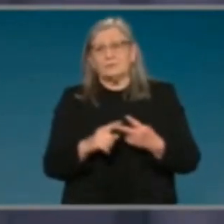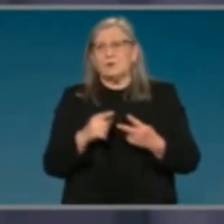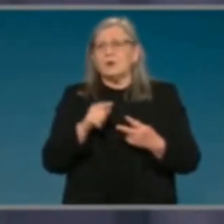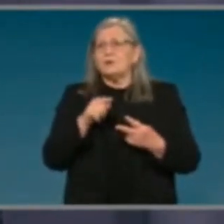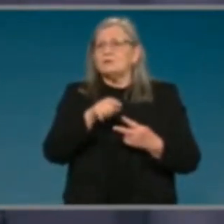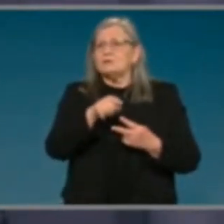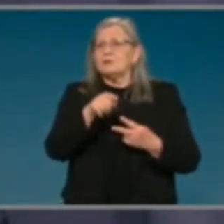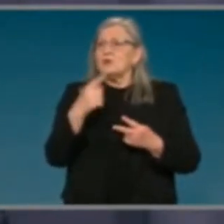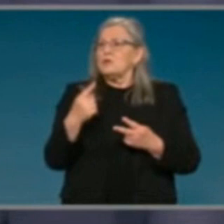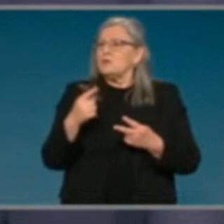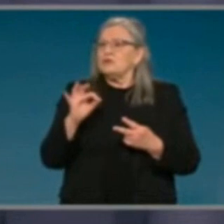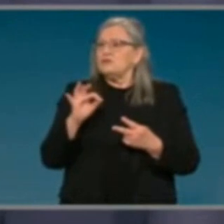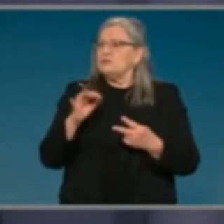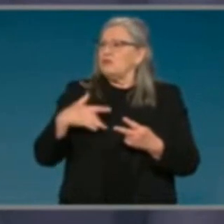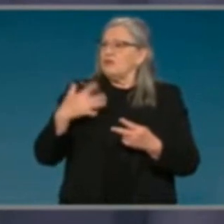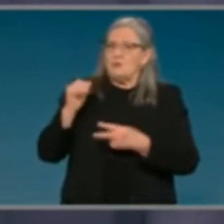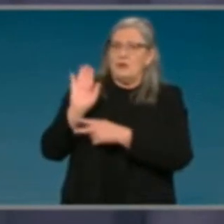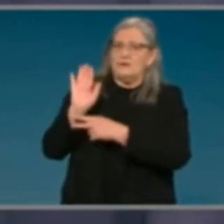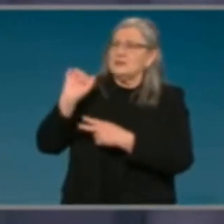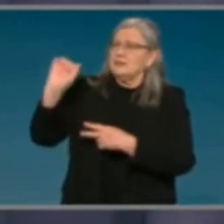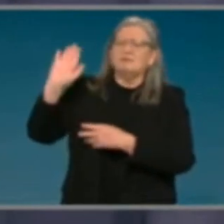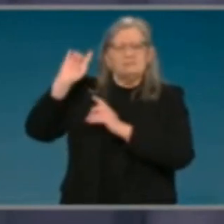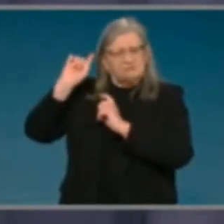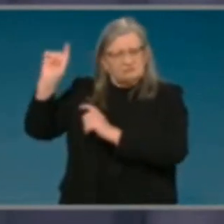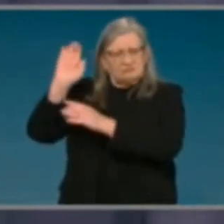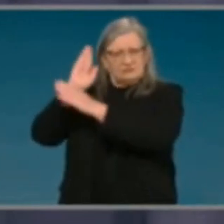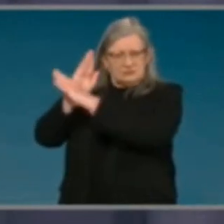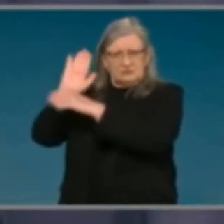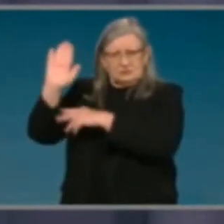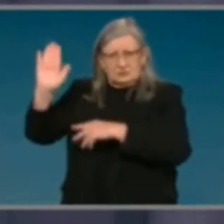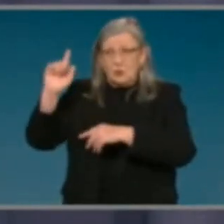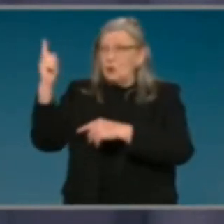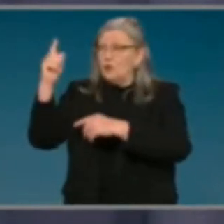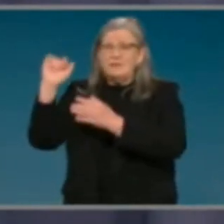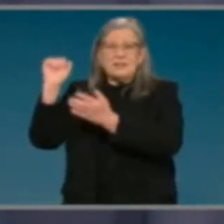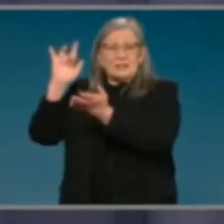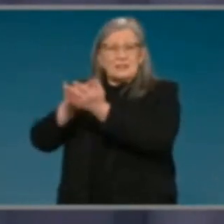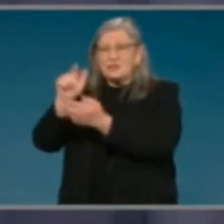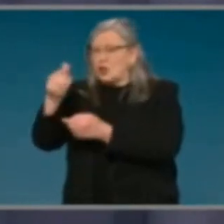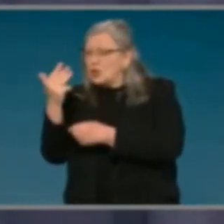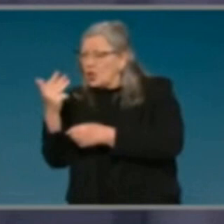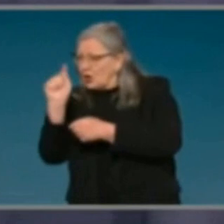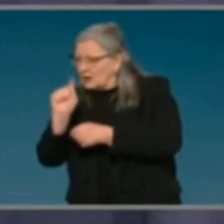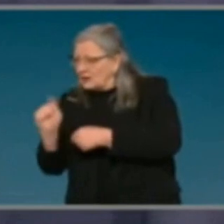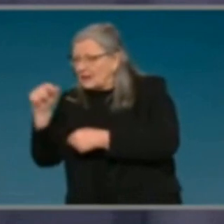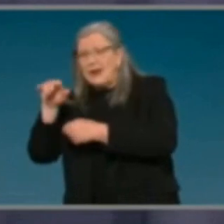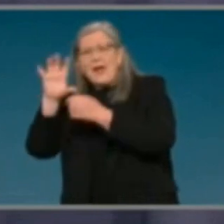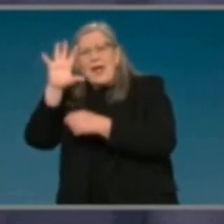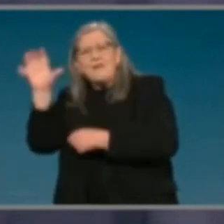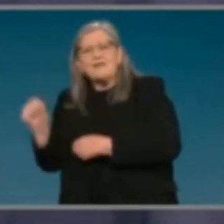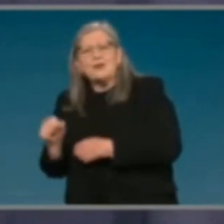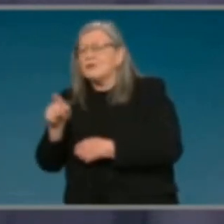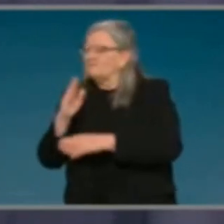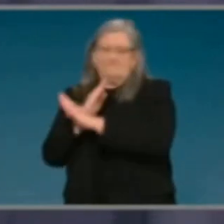non-citizens who have been in those 9 countries from entering Australia. We've required Australians who have been in those 9 countries